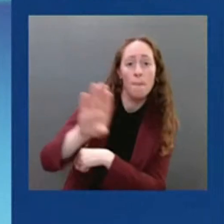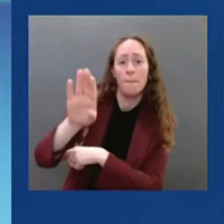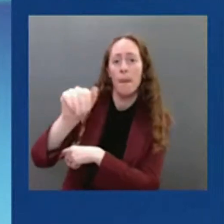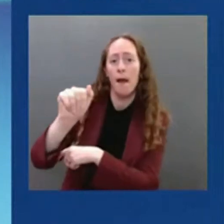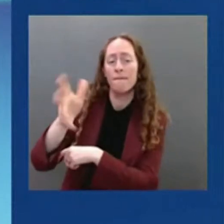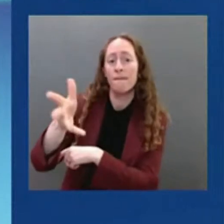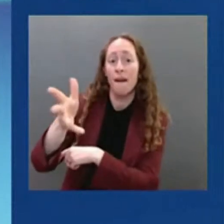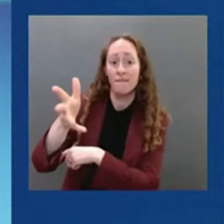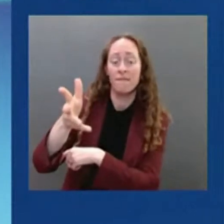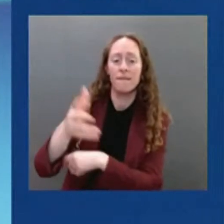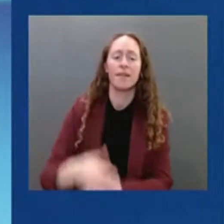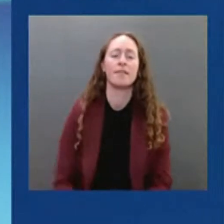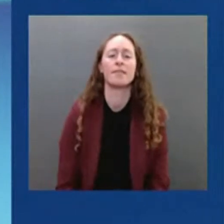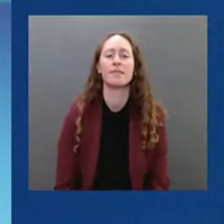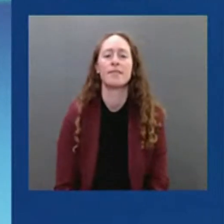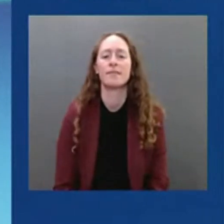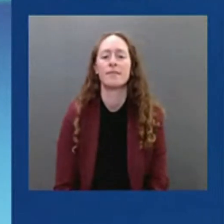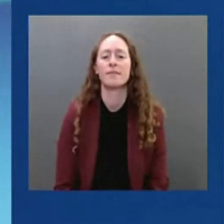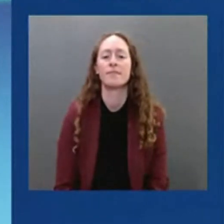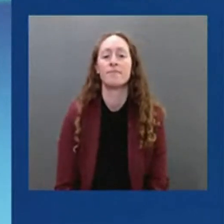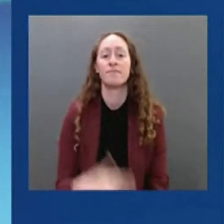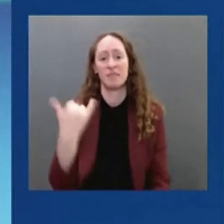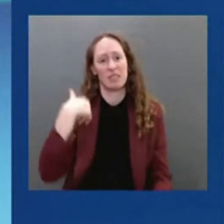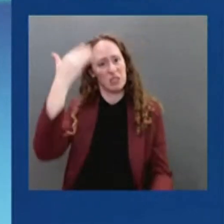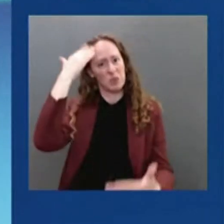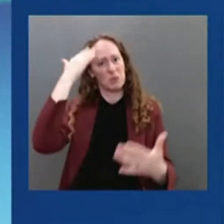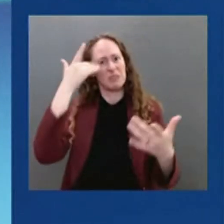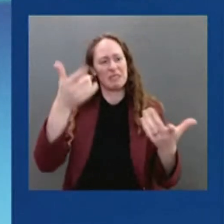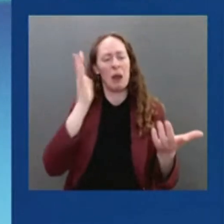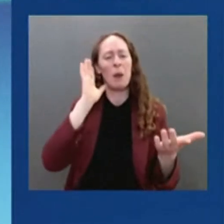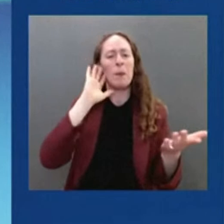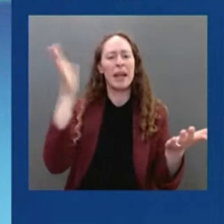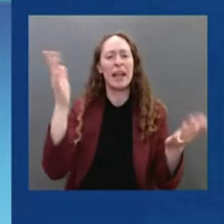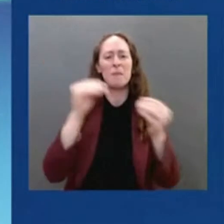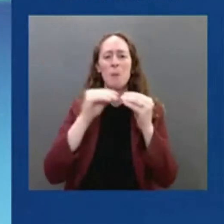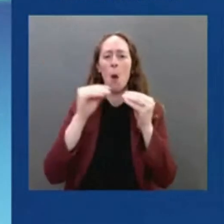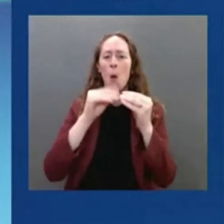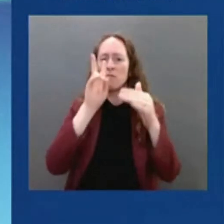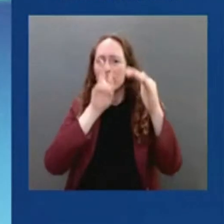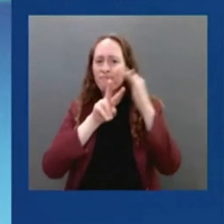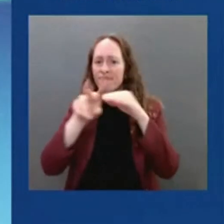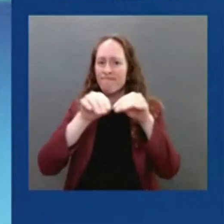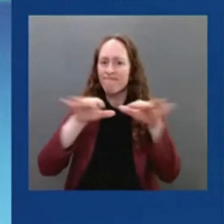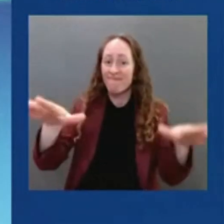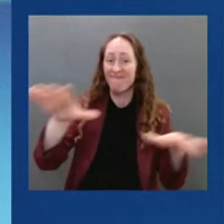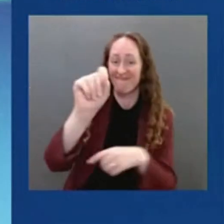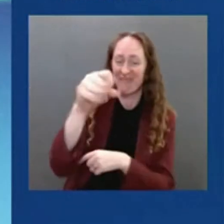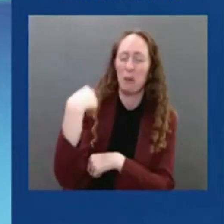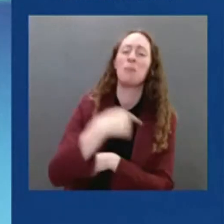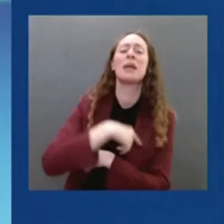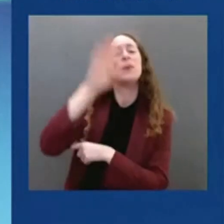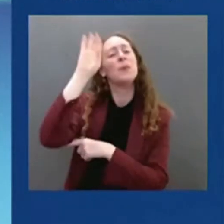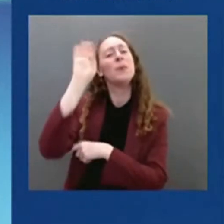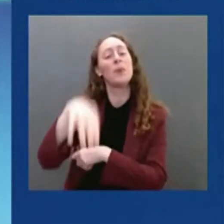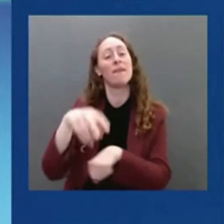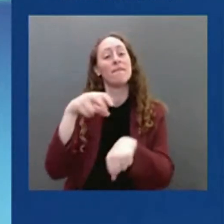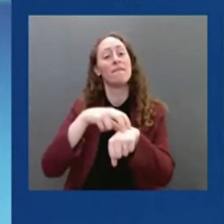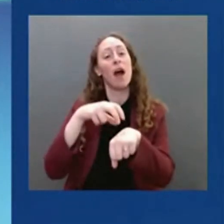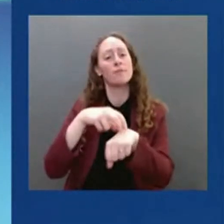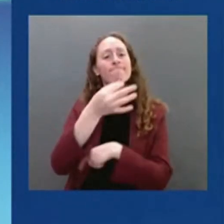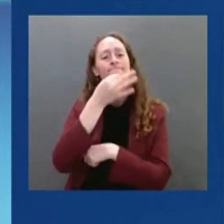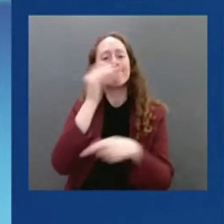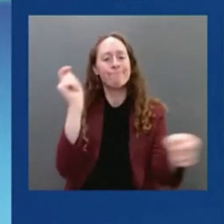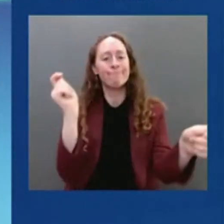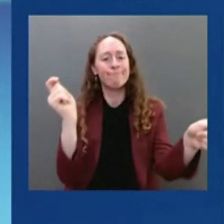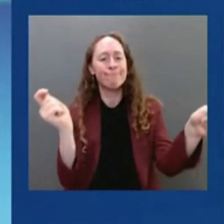We have been watching this virus evolve rapidly. We've been planning and preparing for this moment. And the message that I want to get across